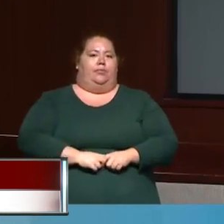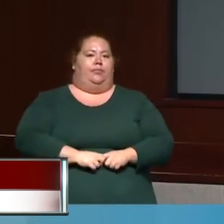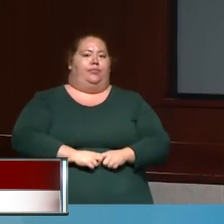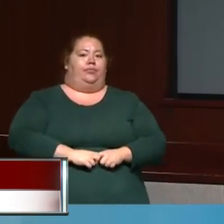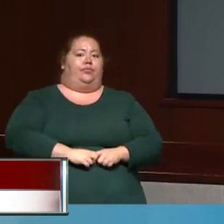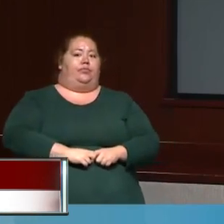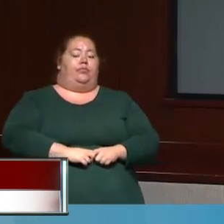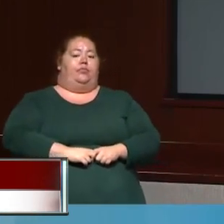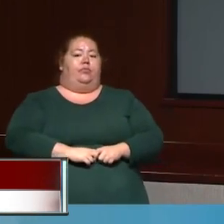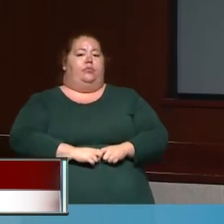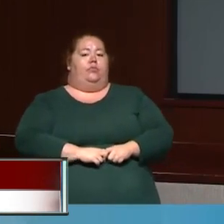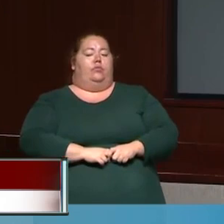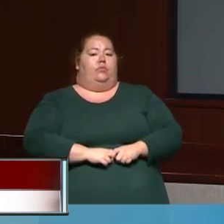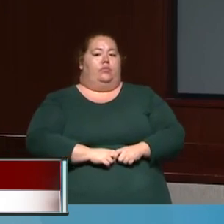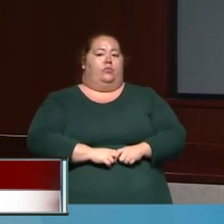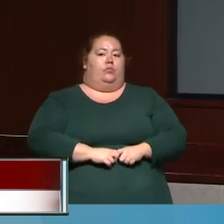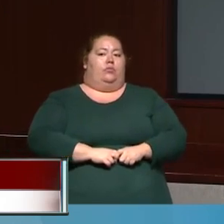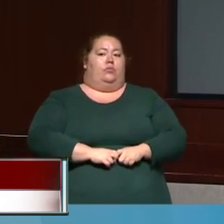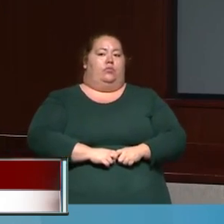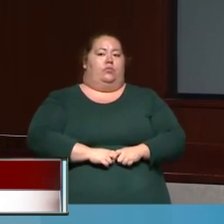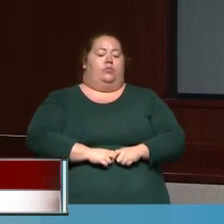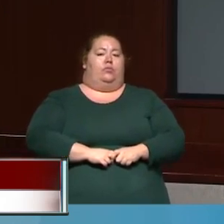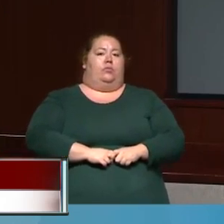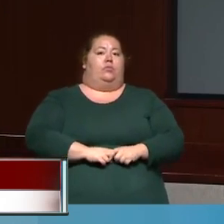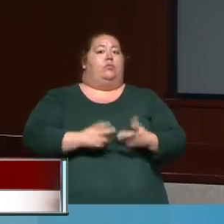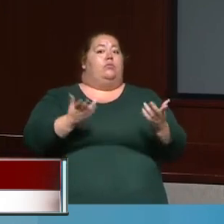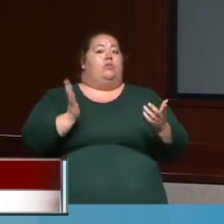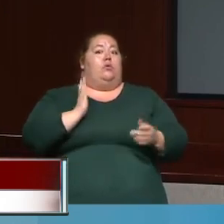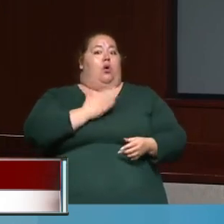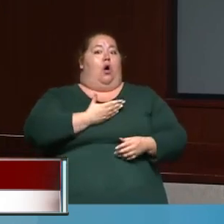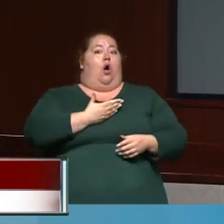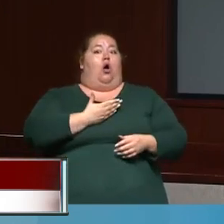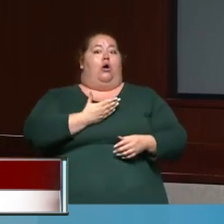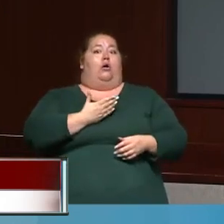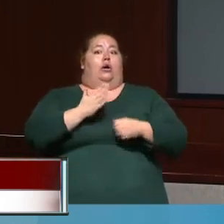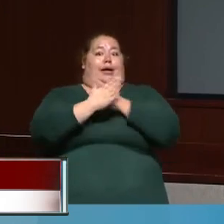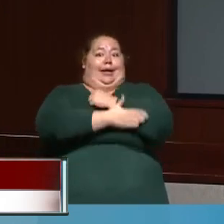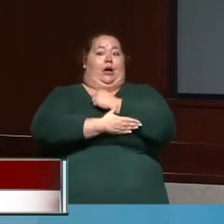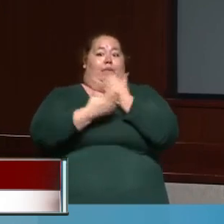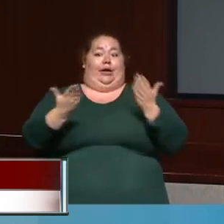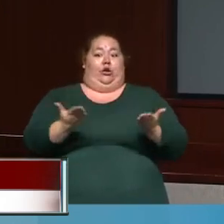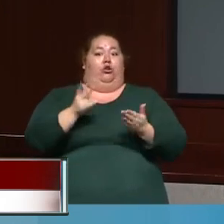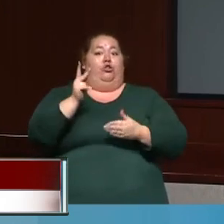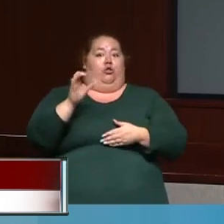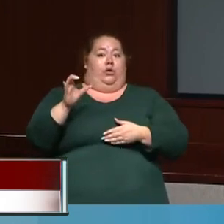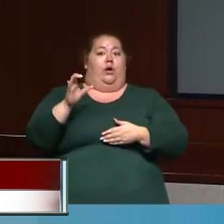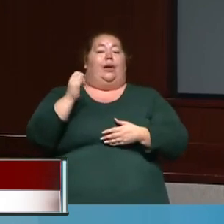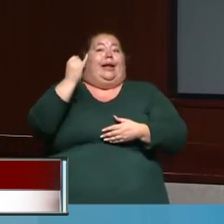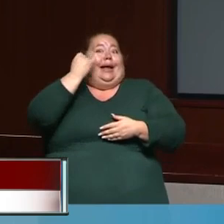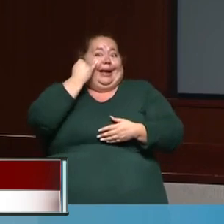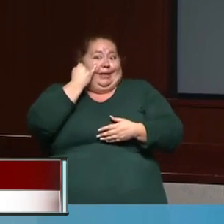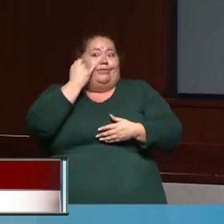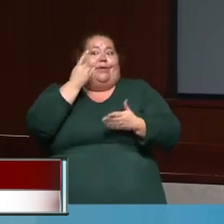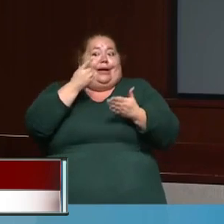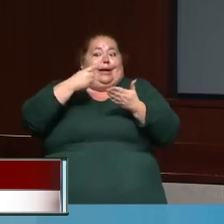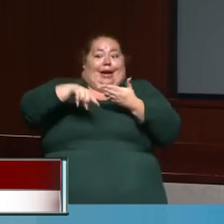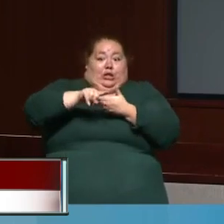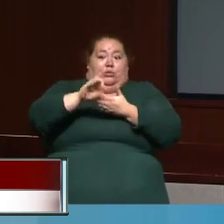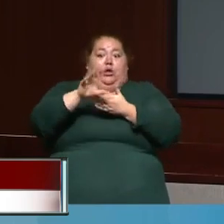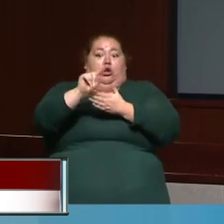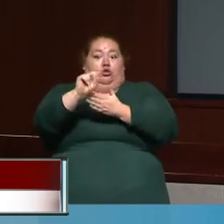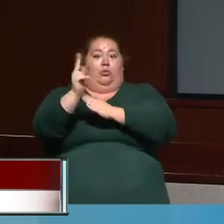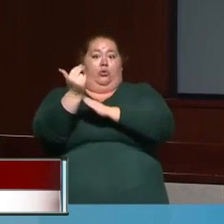If your county, if our county is moved into the red tier next week, October